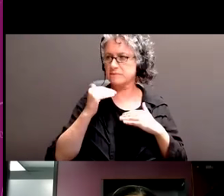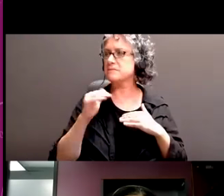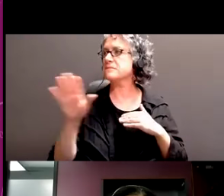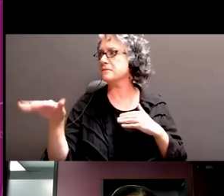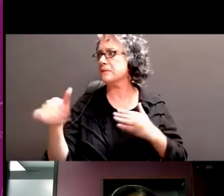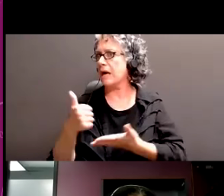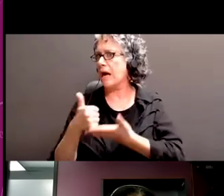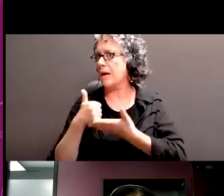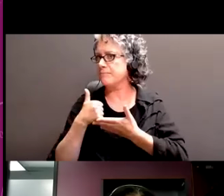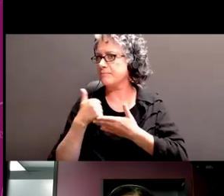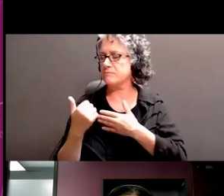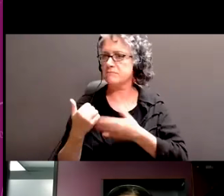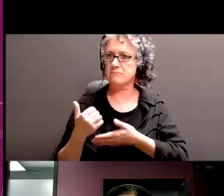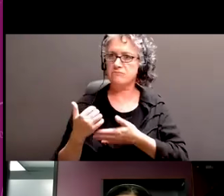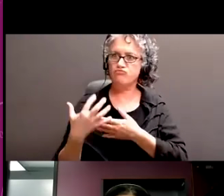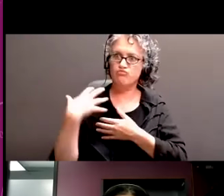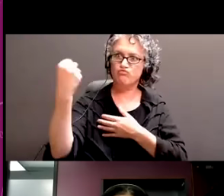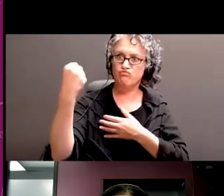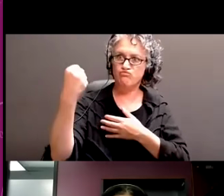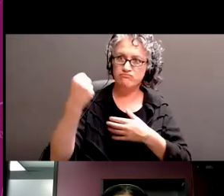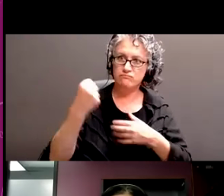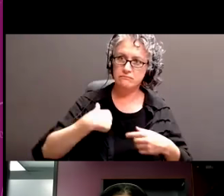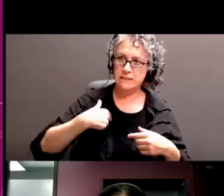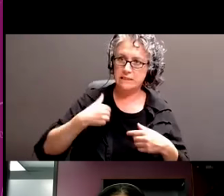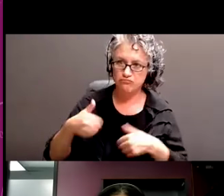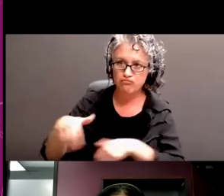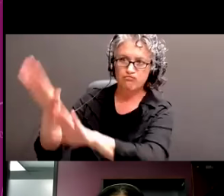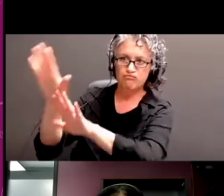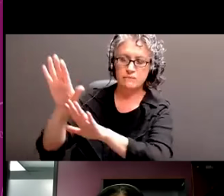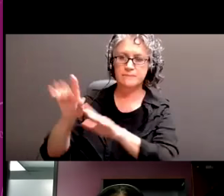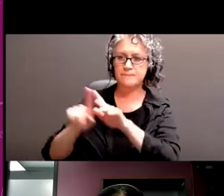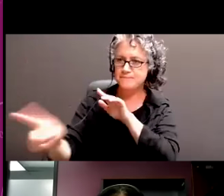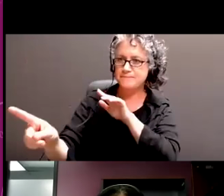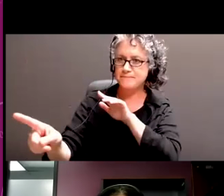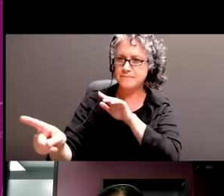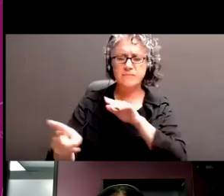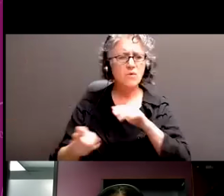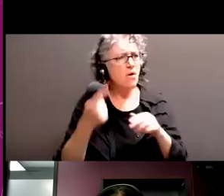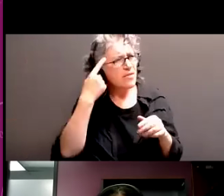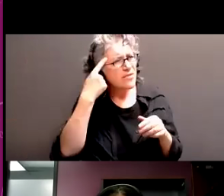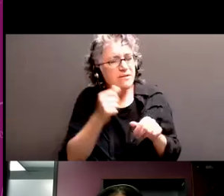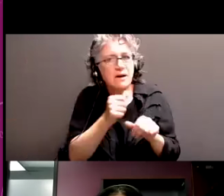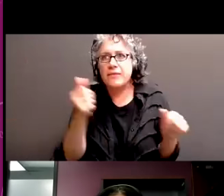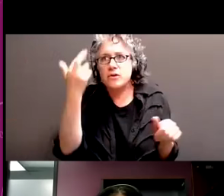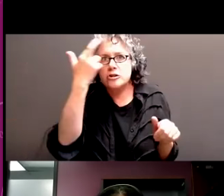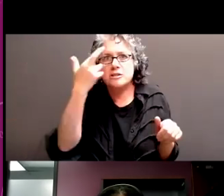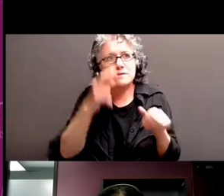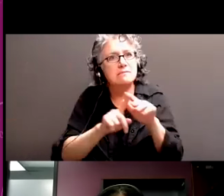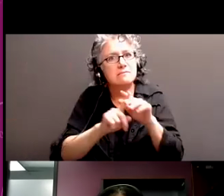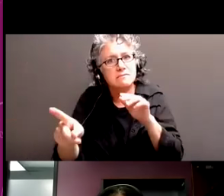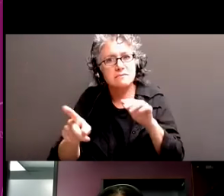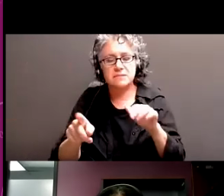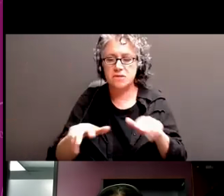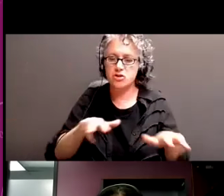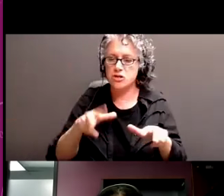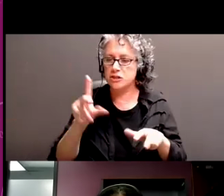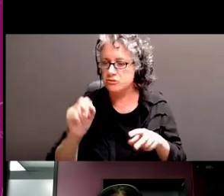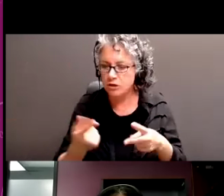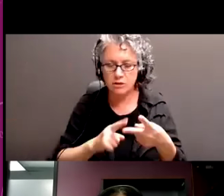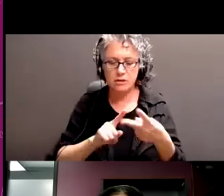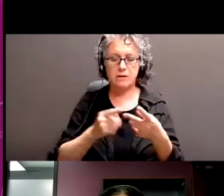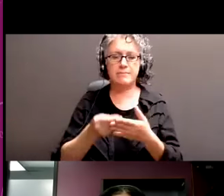person is in isolation, to think of realistic reasons why they can leave their home, such as grocery shopping, walking a dog, or getting